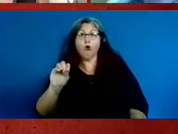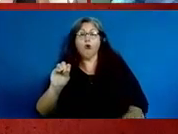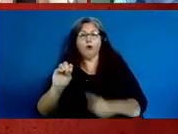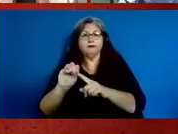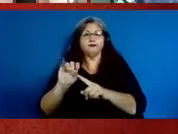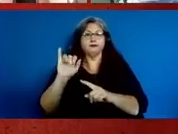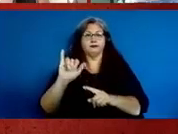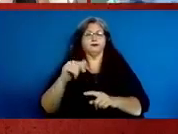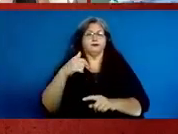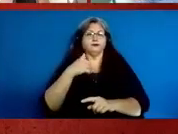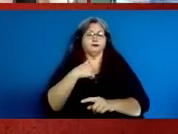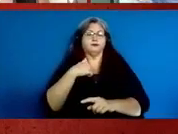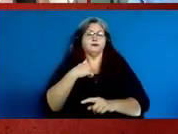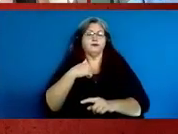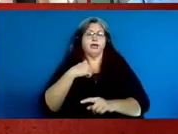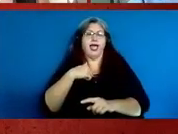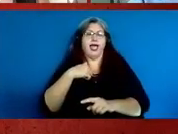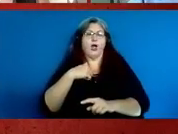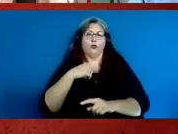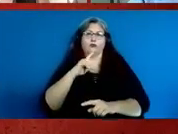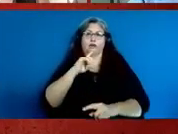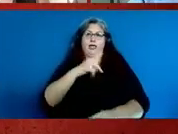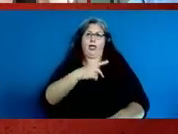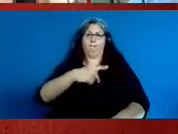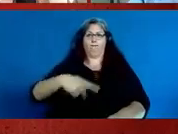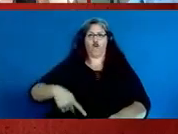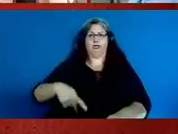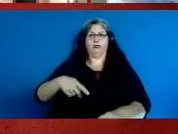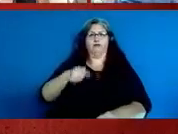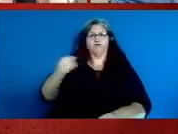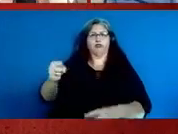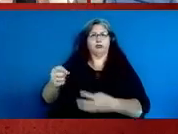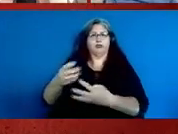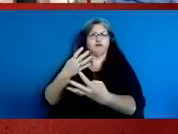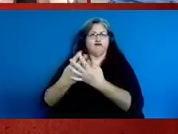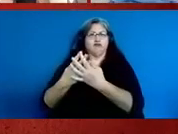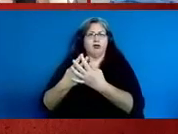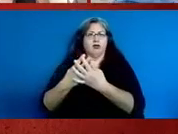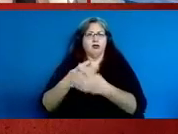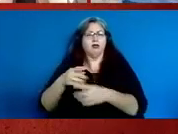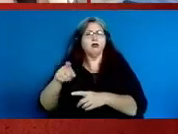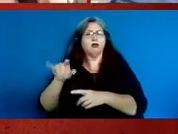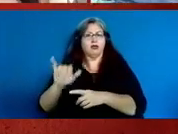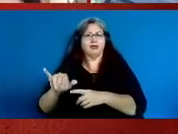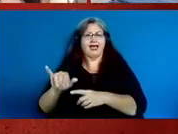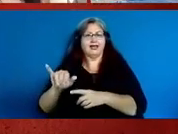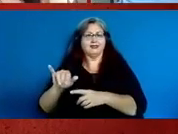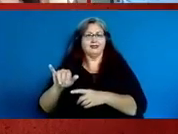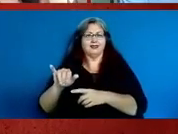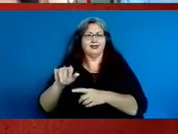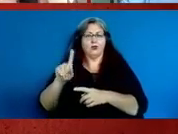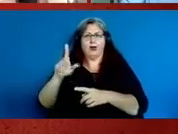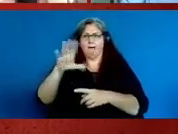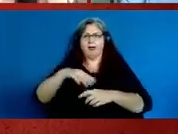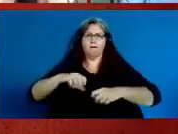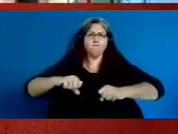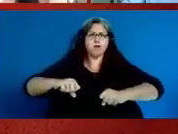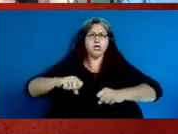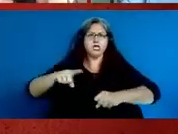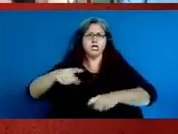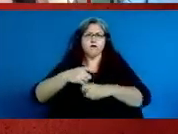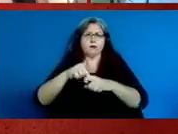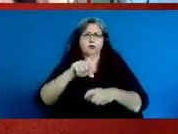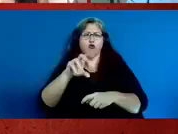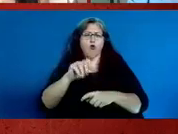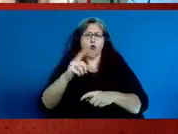I was a prince in the jail, and this big, pardon me, big guy in Zorro come and